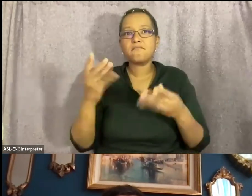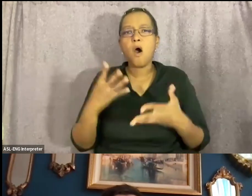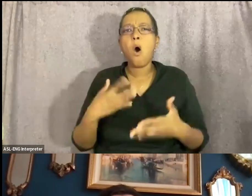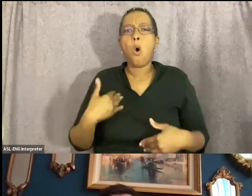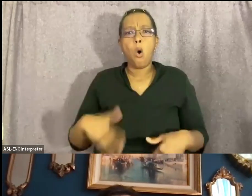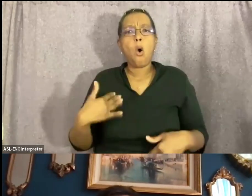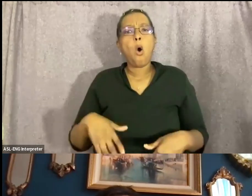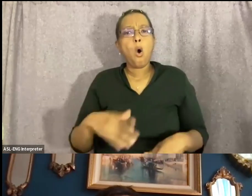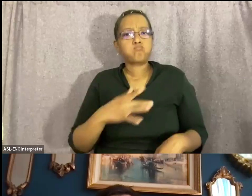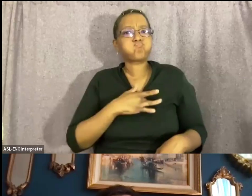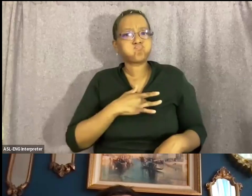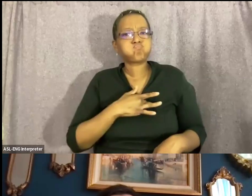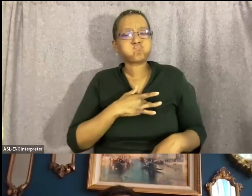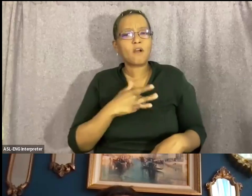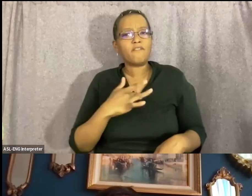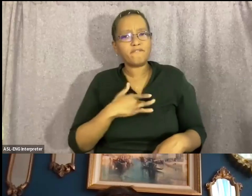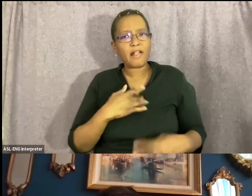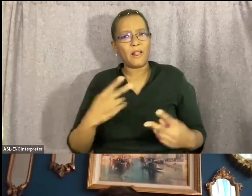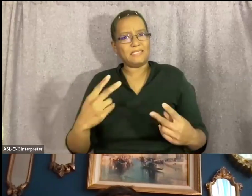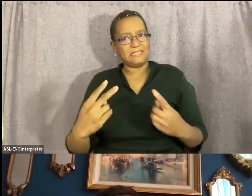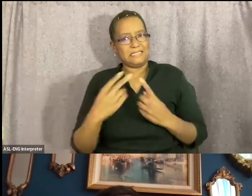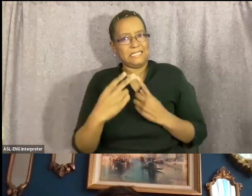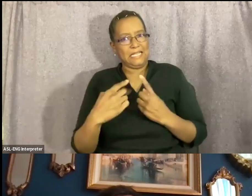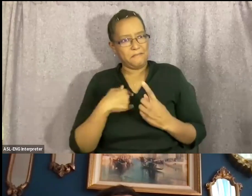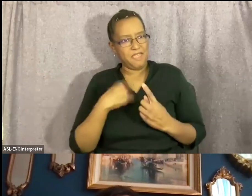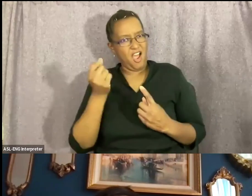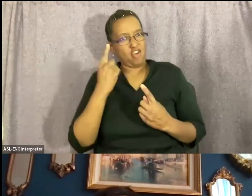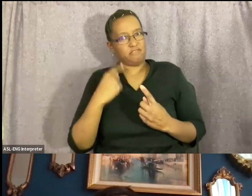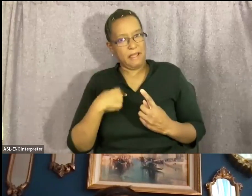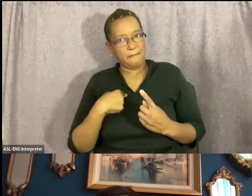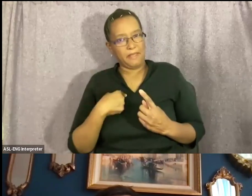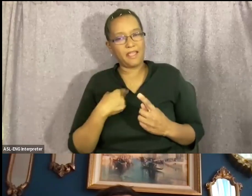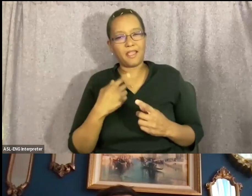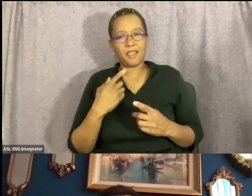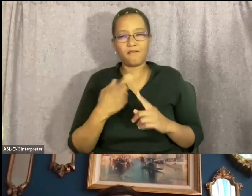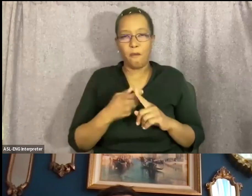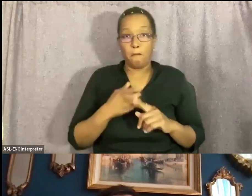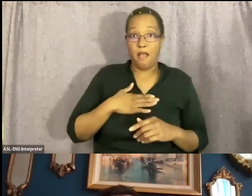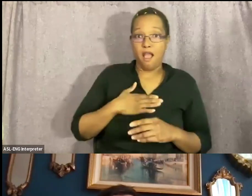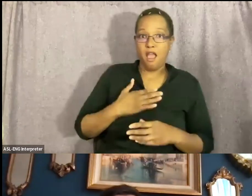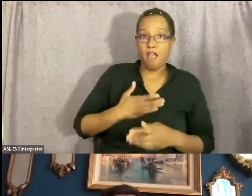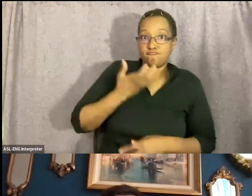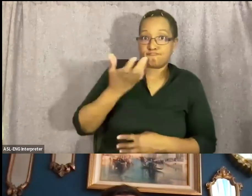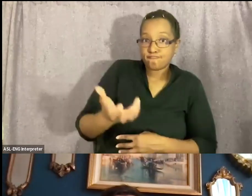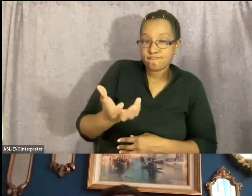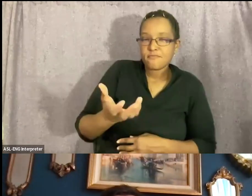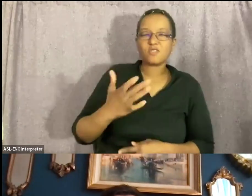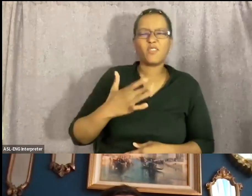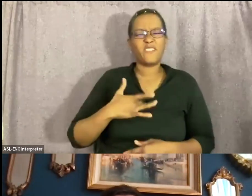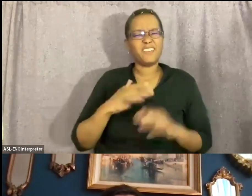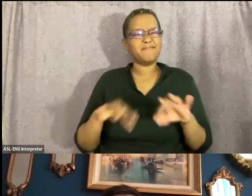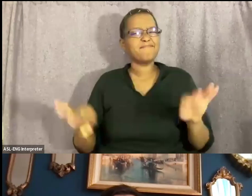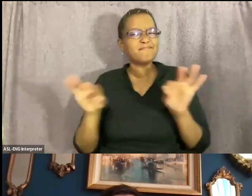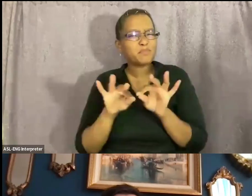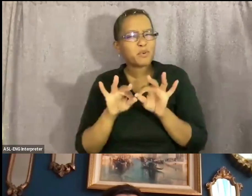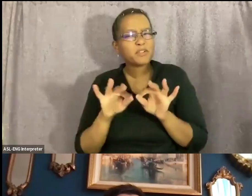that? I think are the questions I always ask. Also, like less so